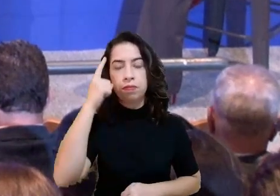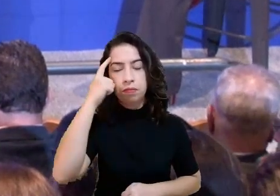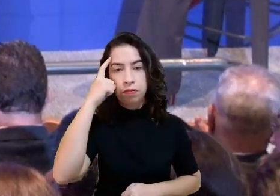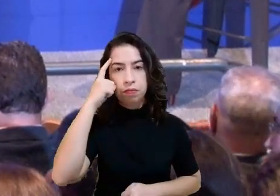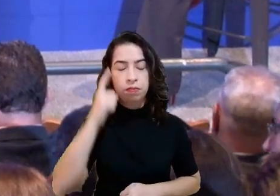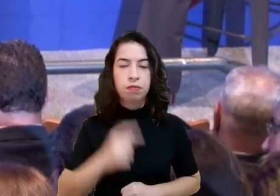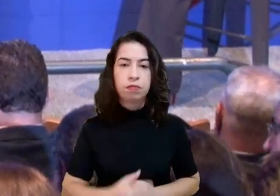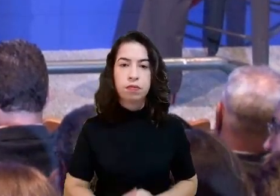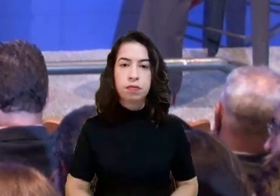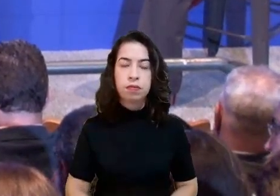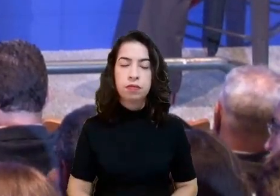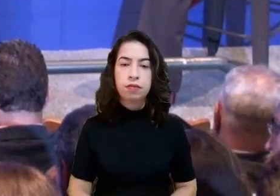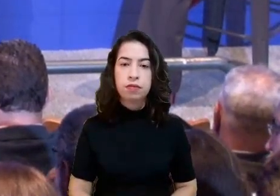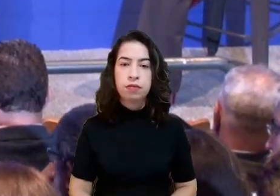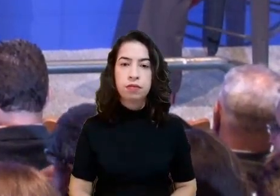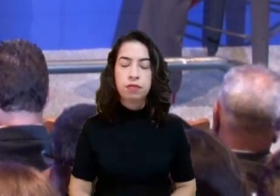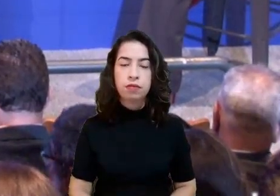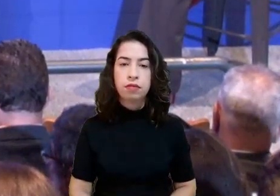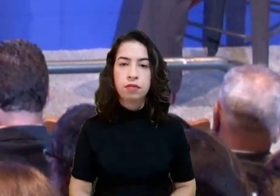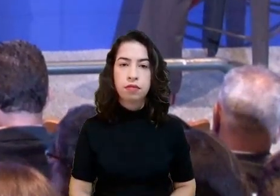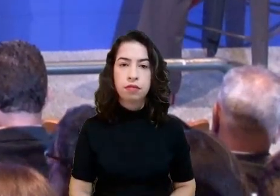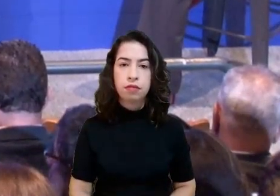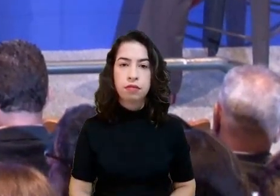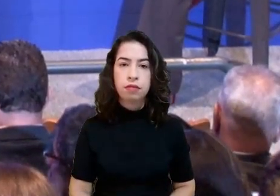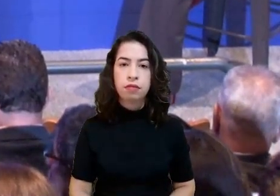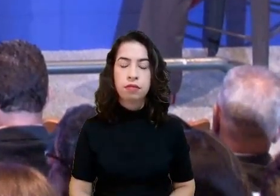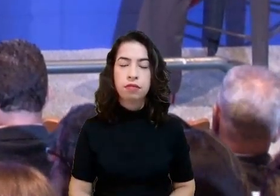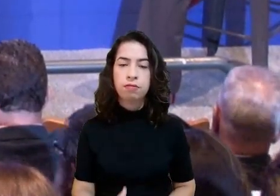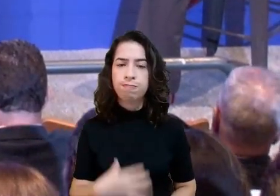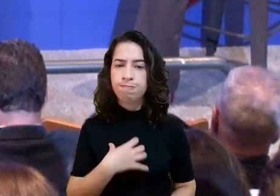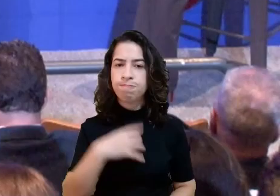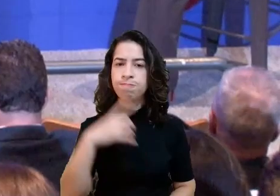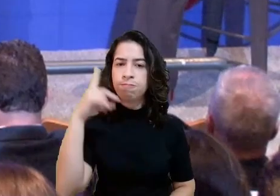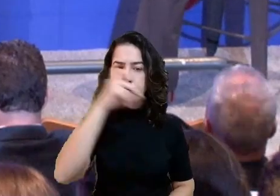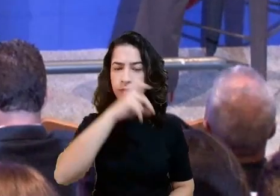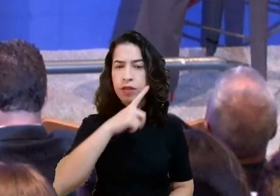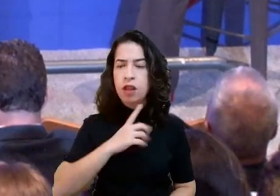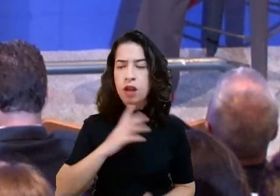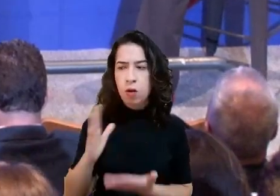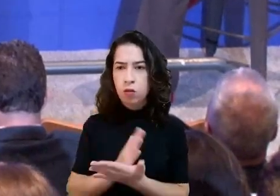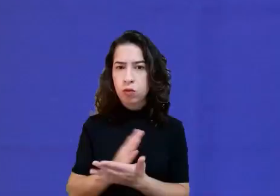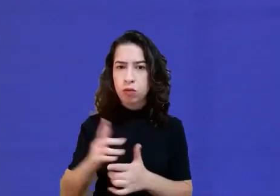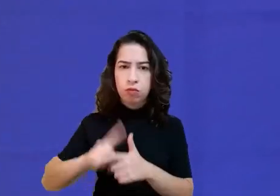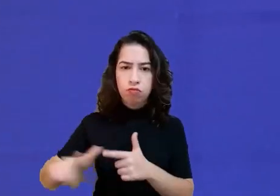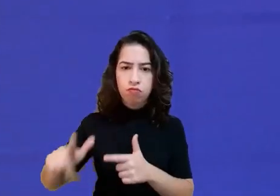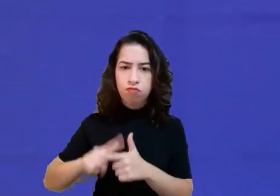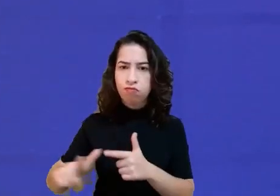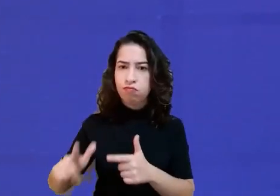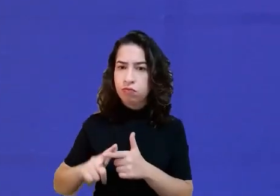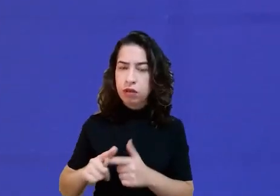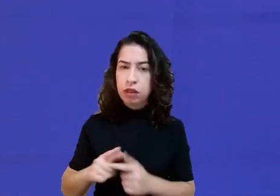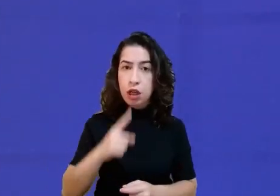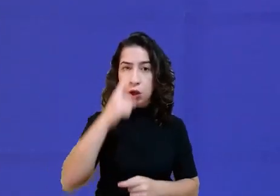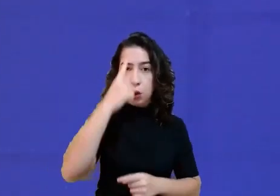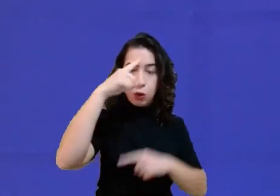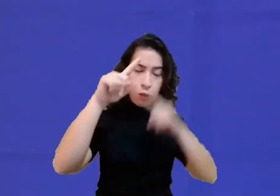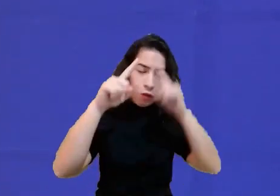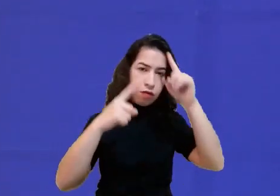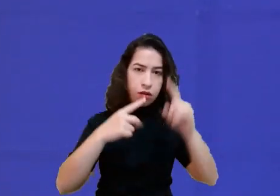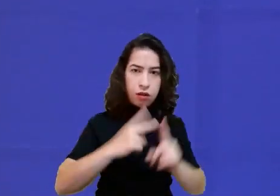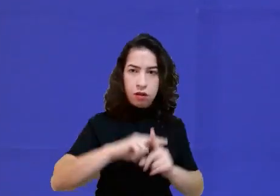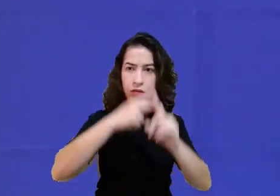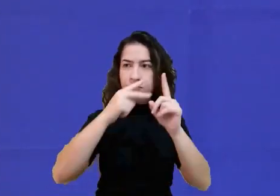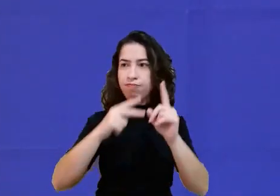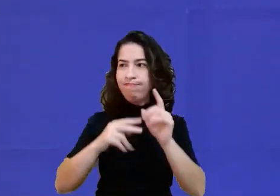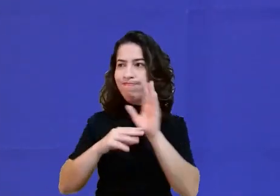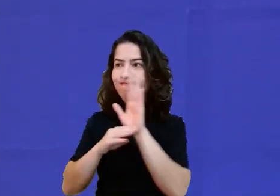So I believe it's hard and there are challenges we can't defeat with innovation, but in